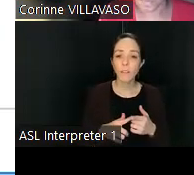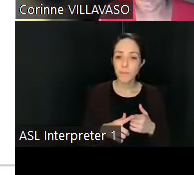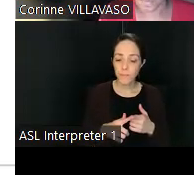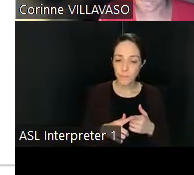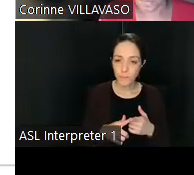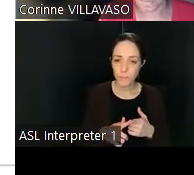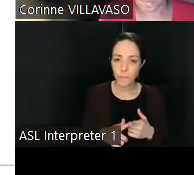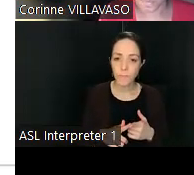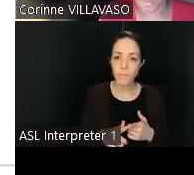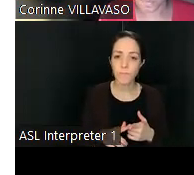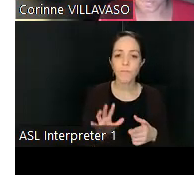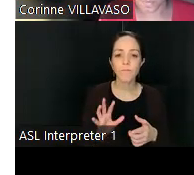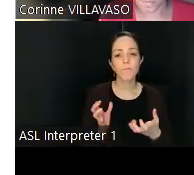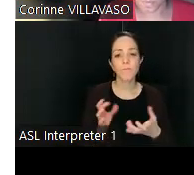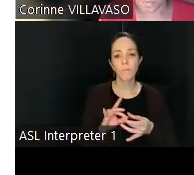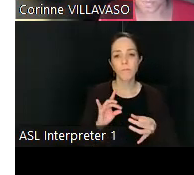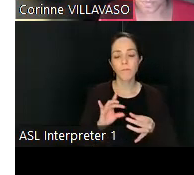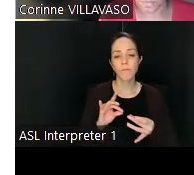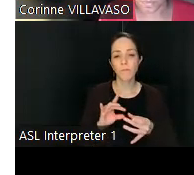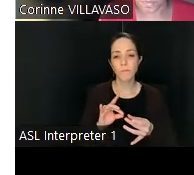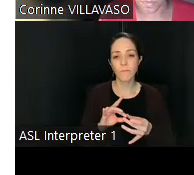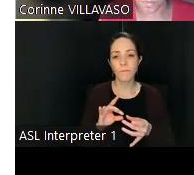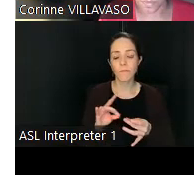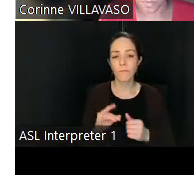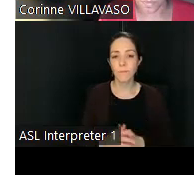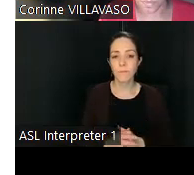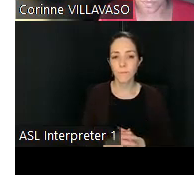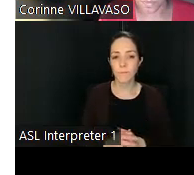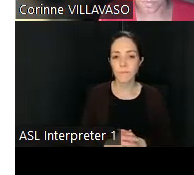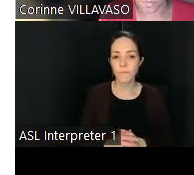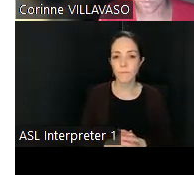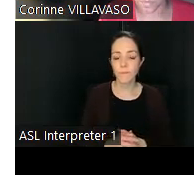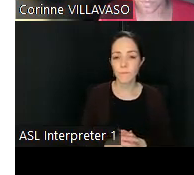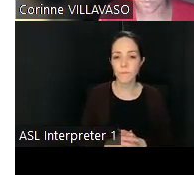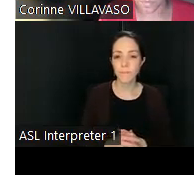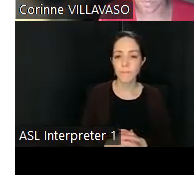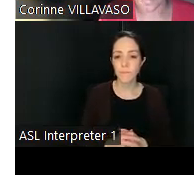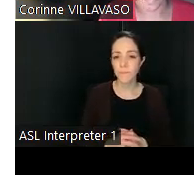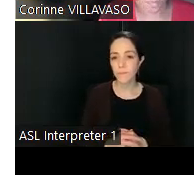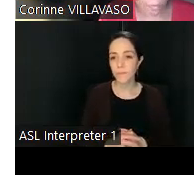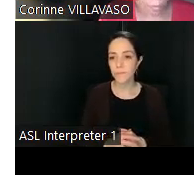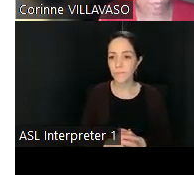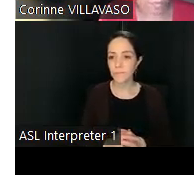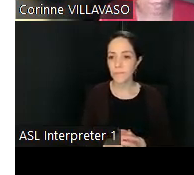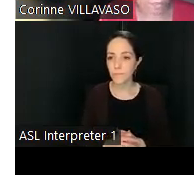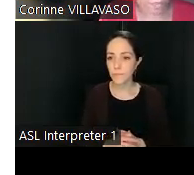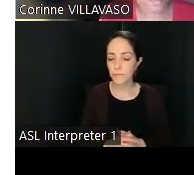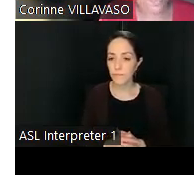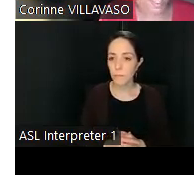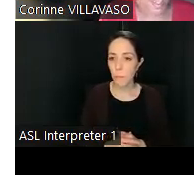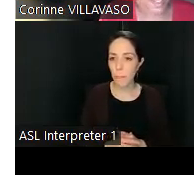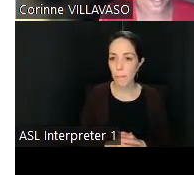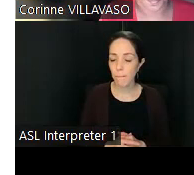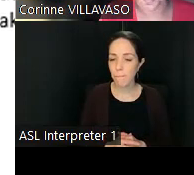is that just, and I guess this might be a segue into next steps, if that's okay with you, Facilitator Corinne. Yeah,